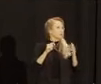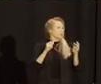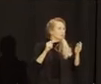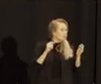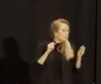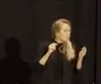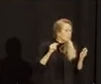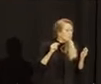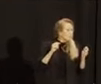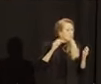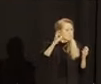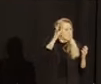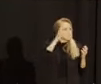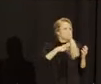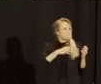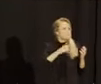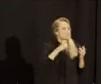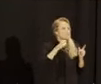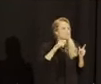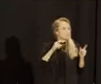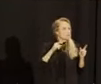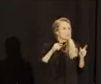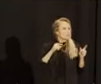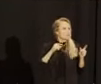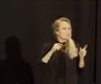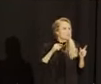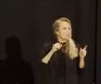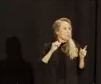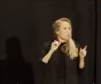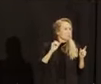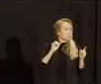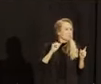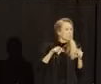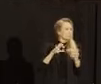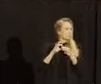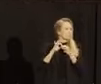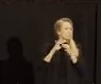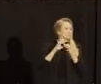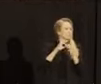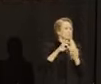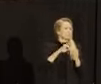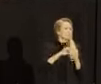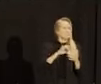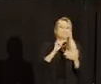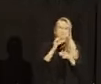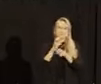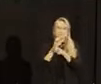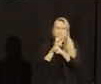Based on the disparity of treatment witnessed